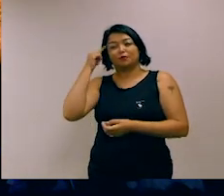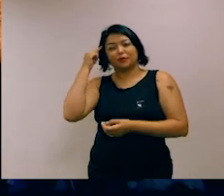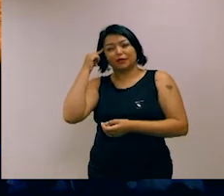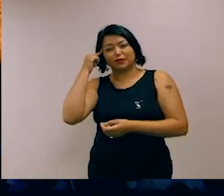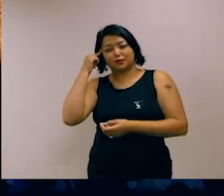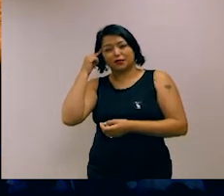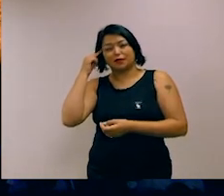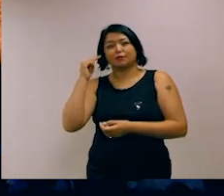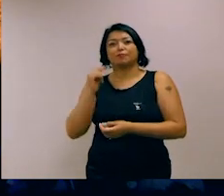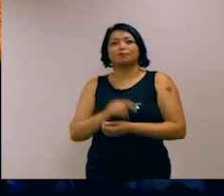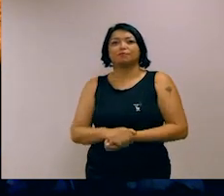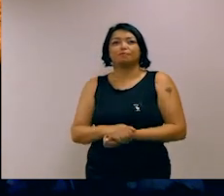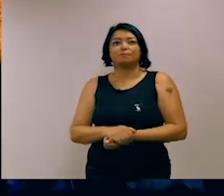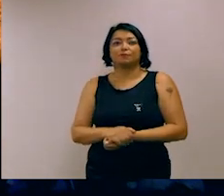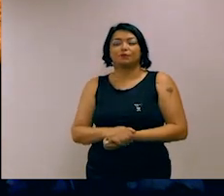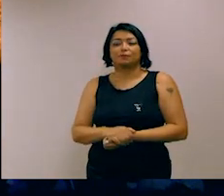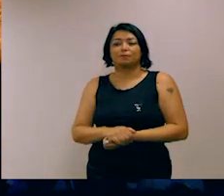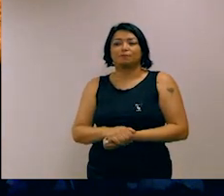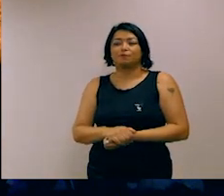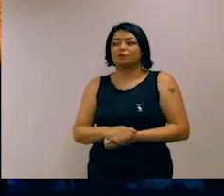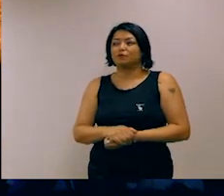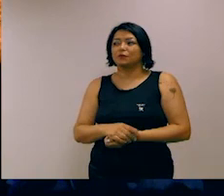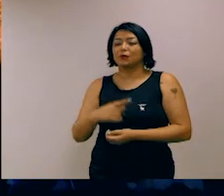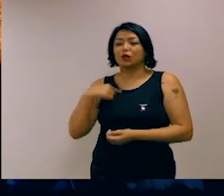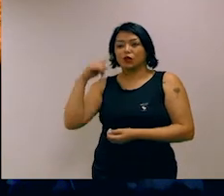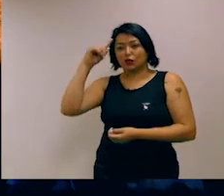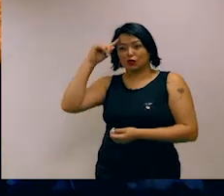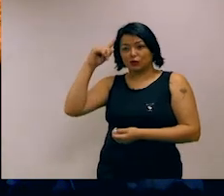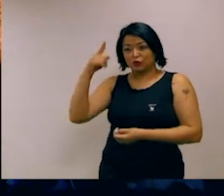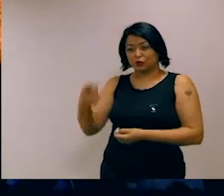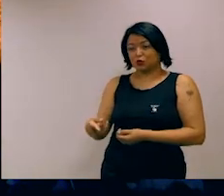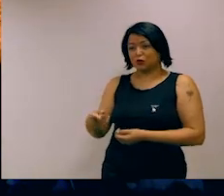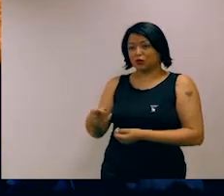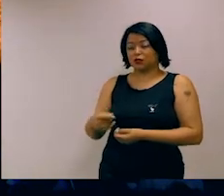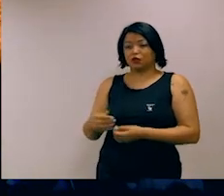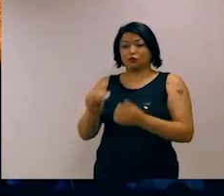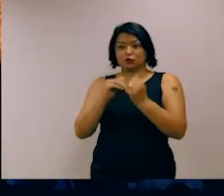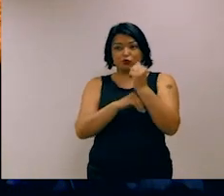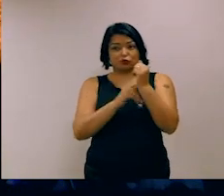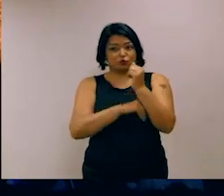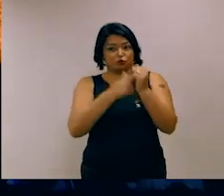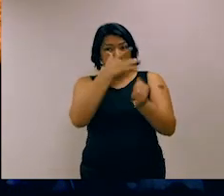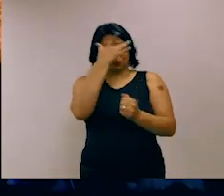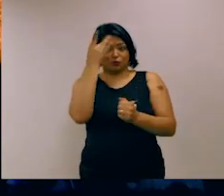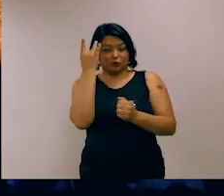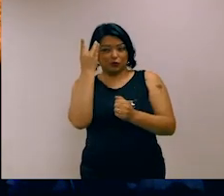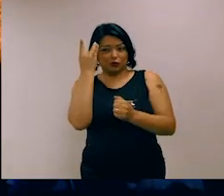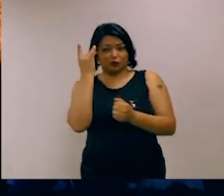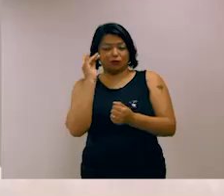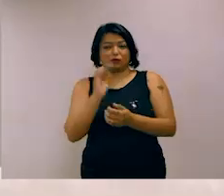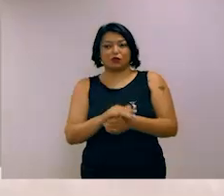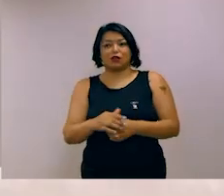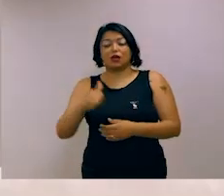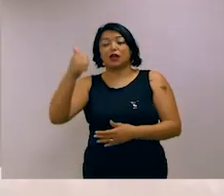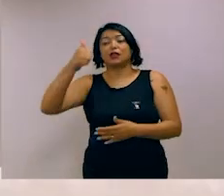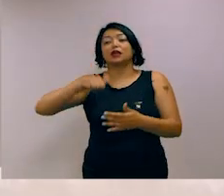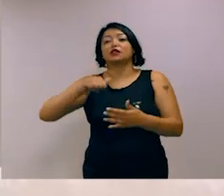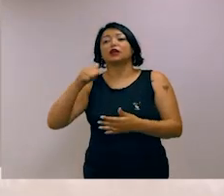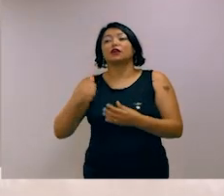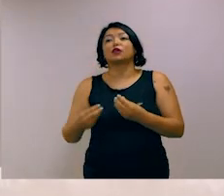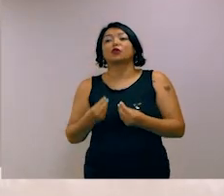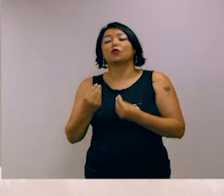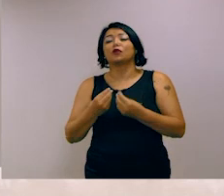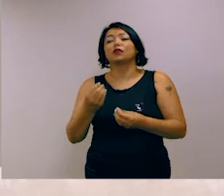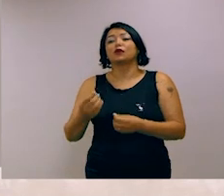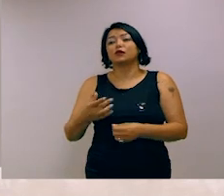groups. Here, we analyzed what kind of people reacts better to which message. And let's